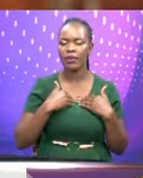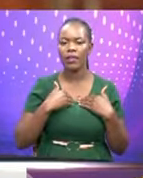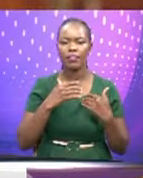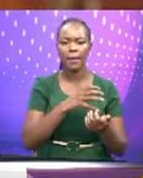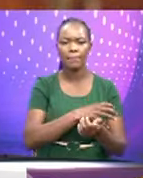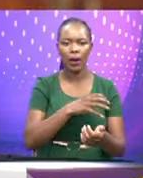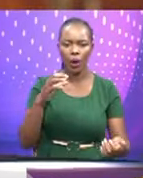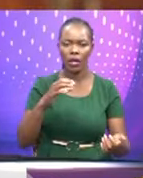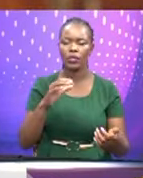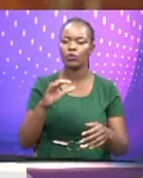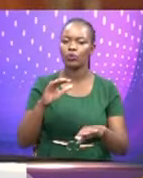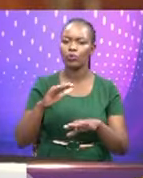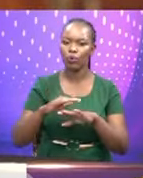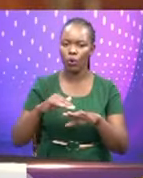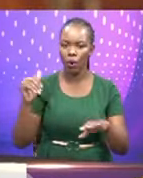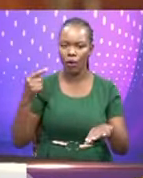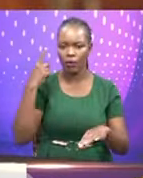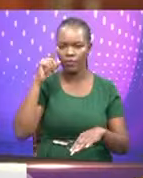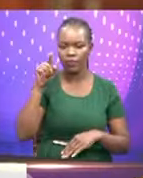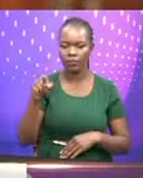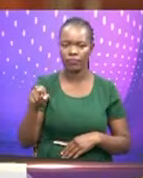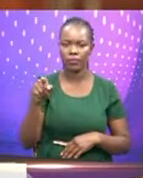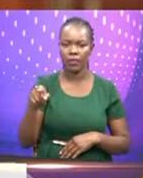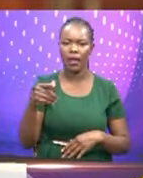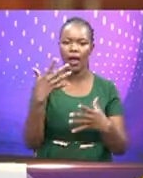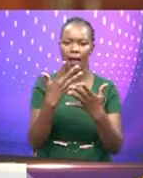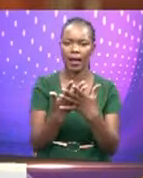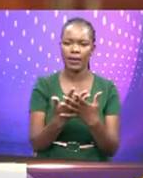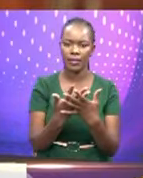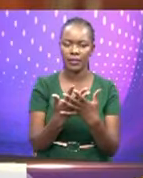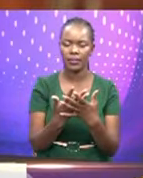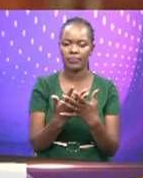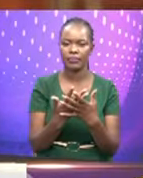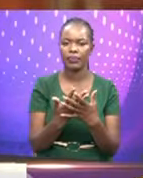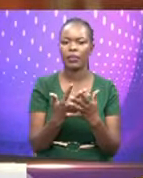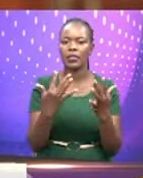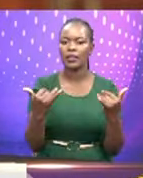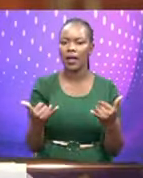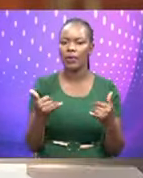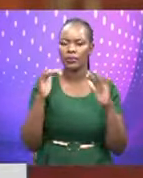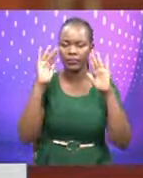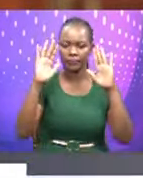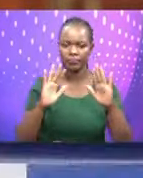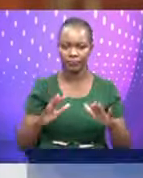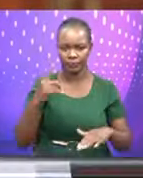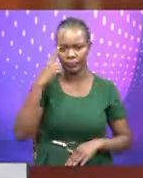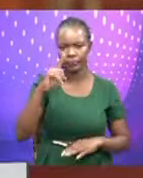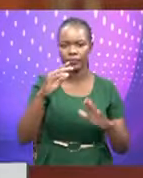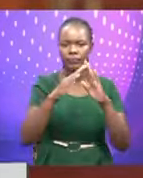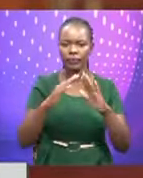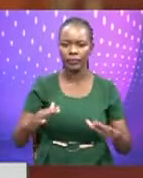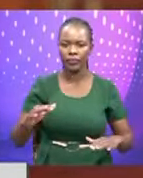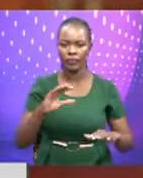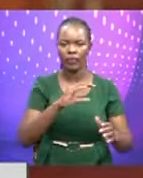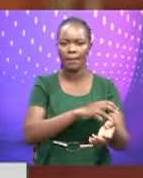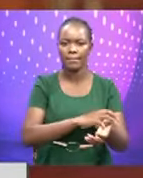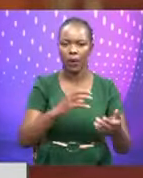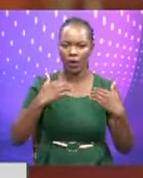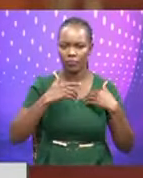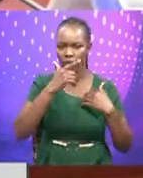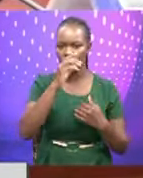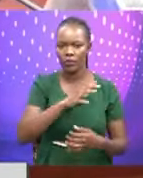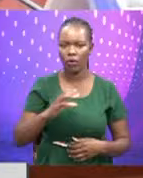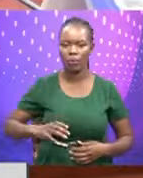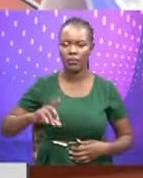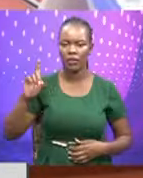to be arrested. So I think it's about time that we exercise our powers because this committee must be